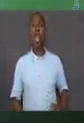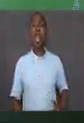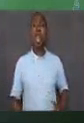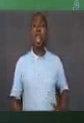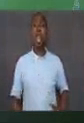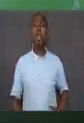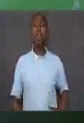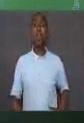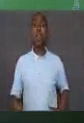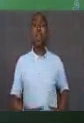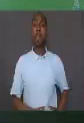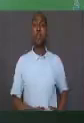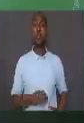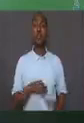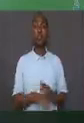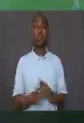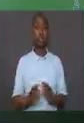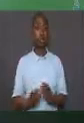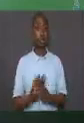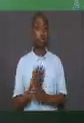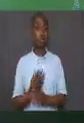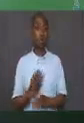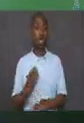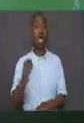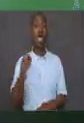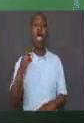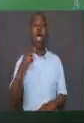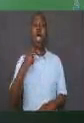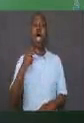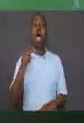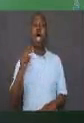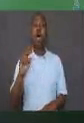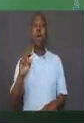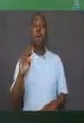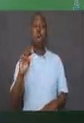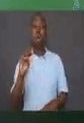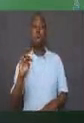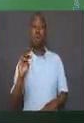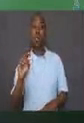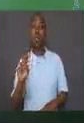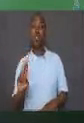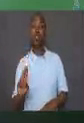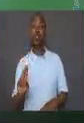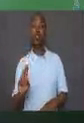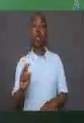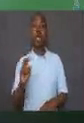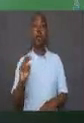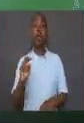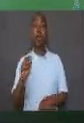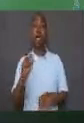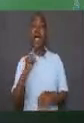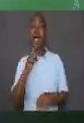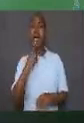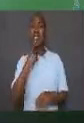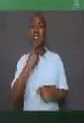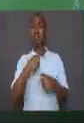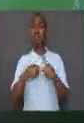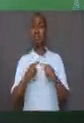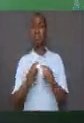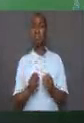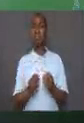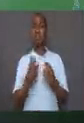are broken down. These extra amino acids come from worn-out